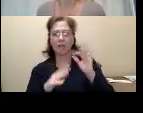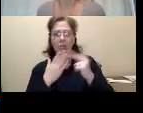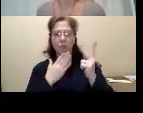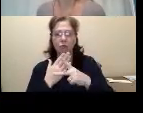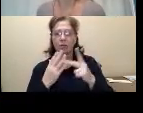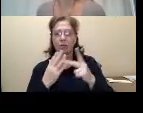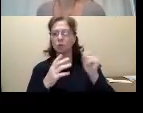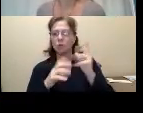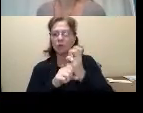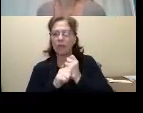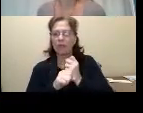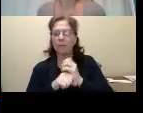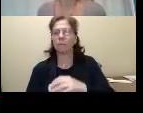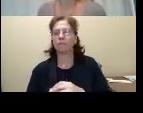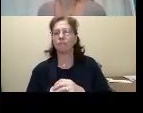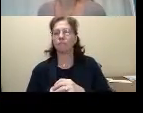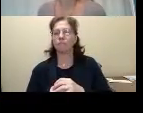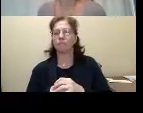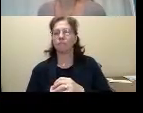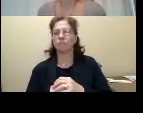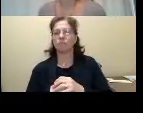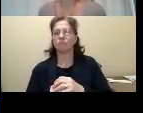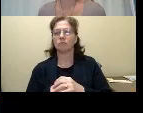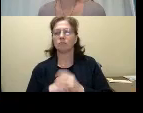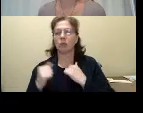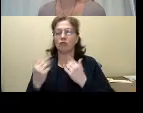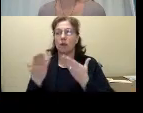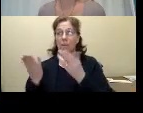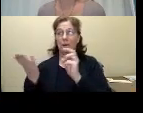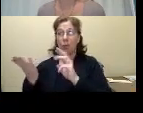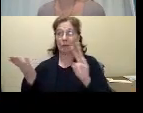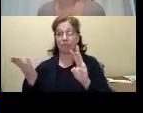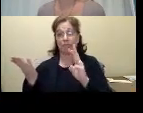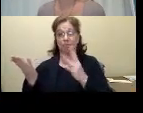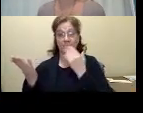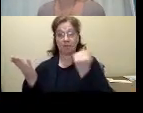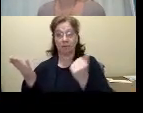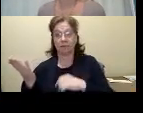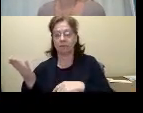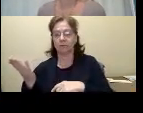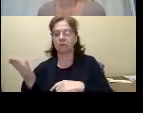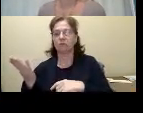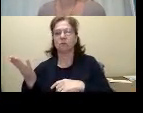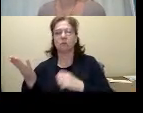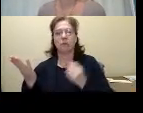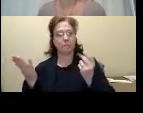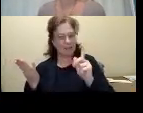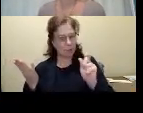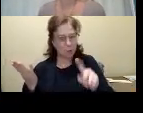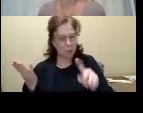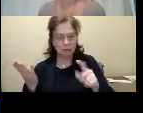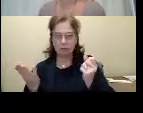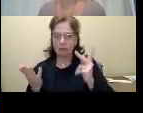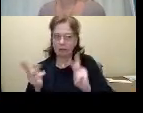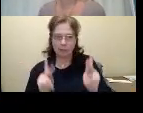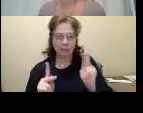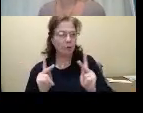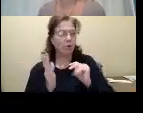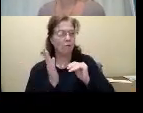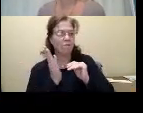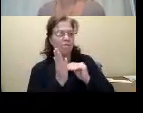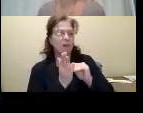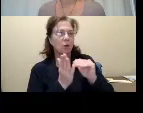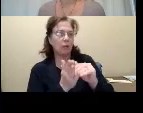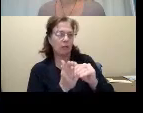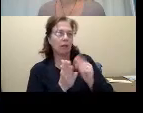So, I would first go to our website. We've tried to, we've gotten a lot of questions from a lot of people, and we put the frequently asked questions